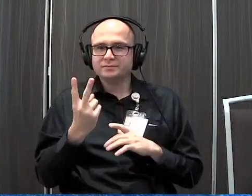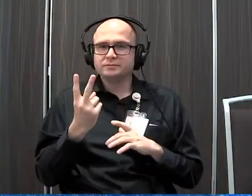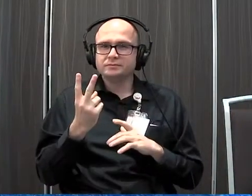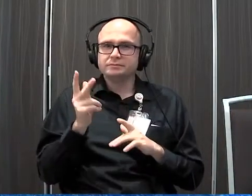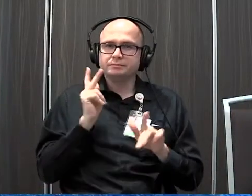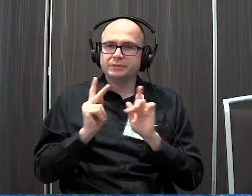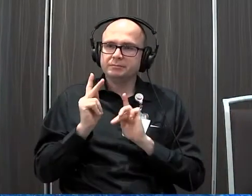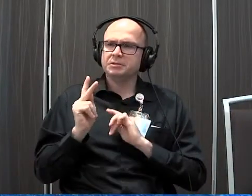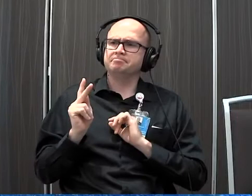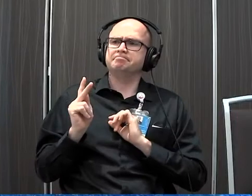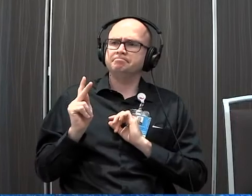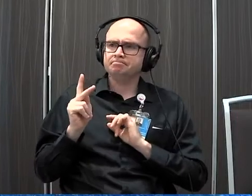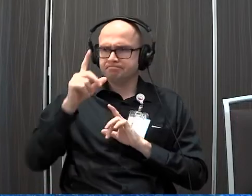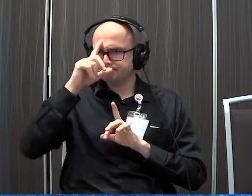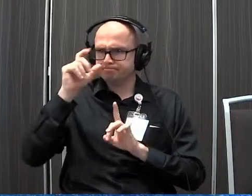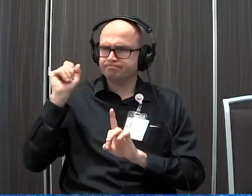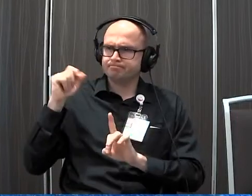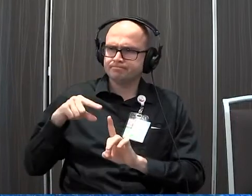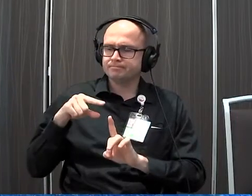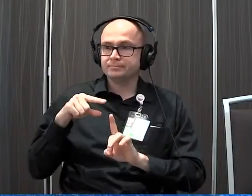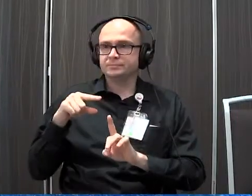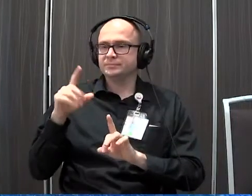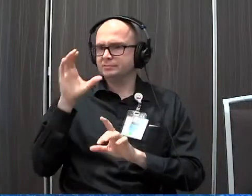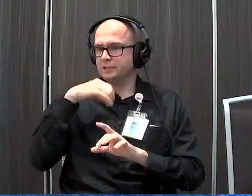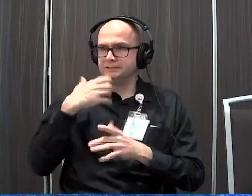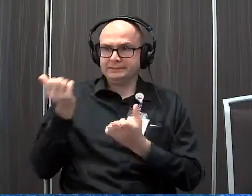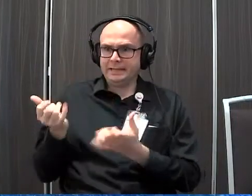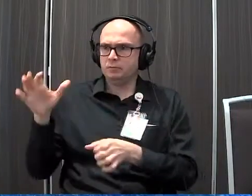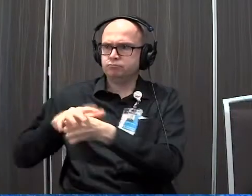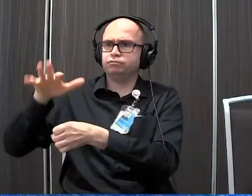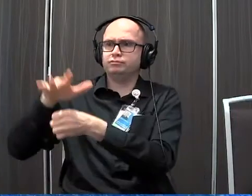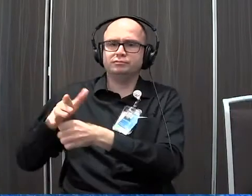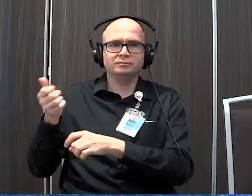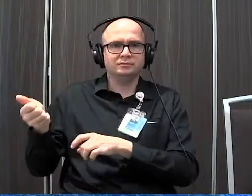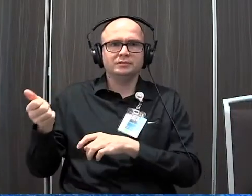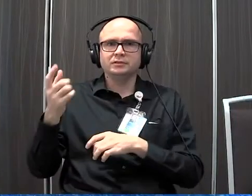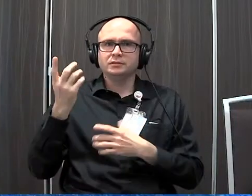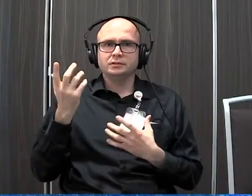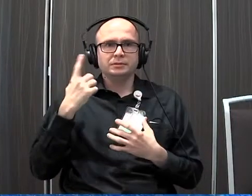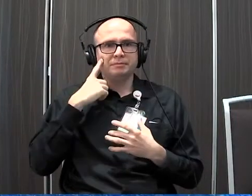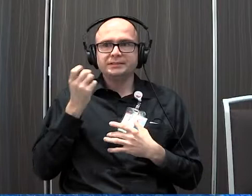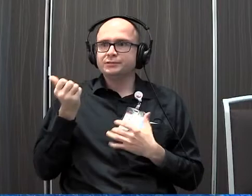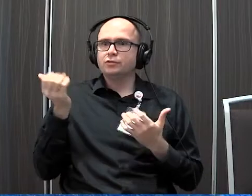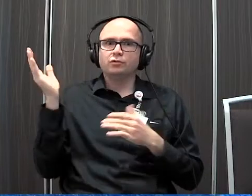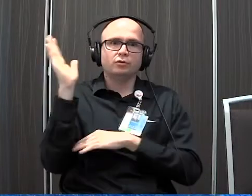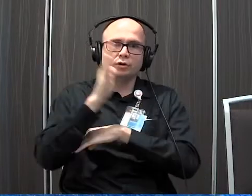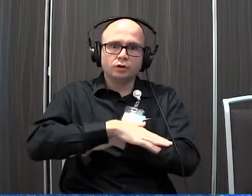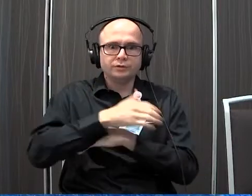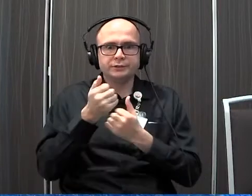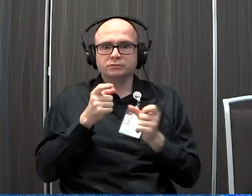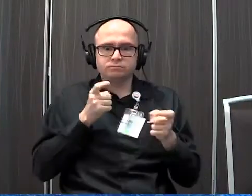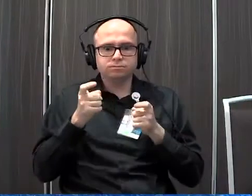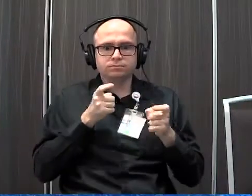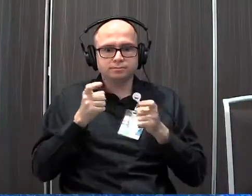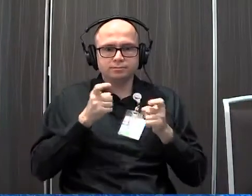is a very minor trigger that can really blow up for an individual with charge, because they're trying all day just to keep it together.